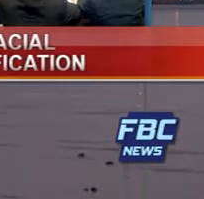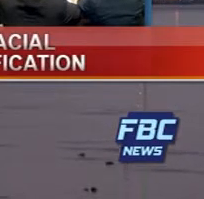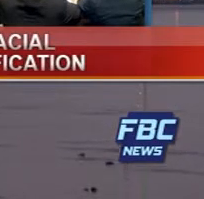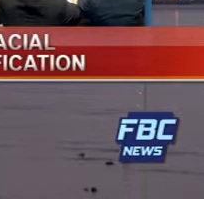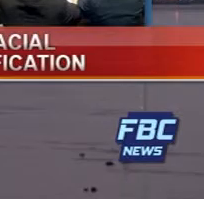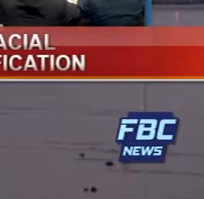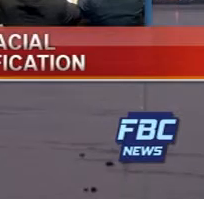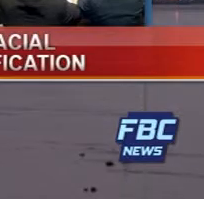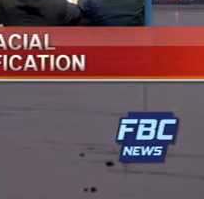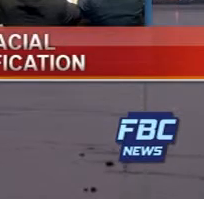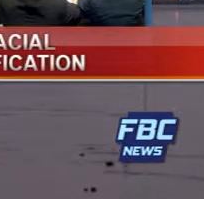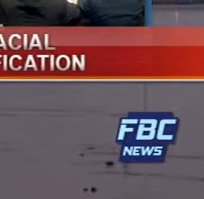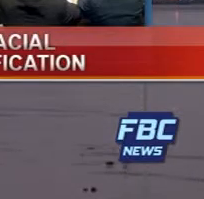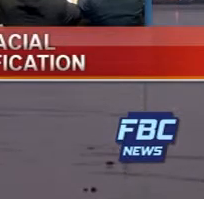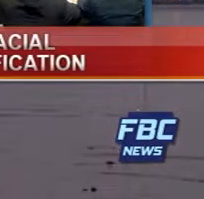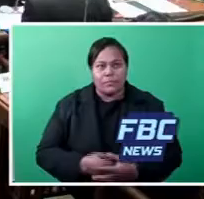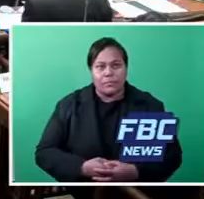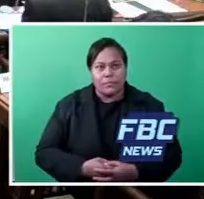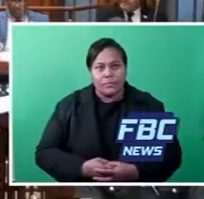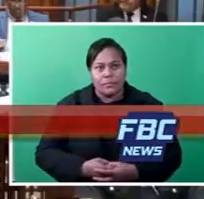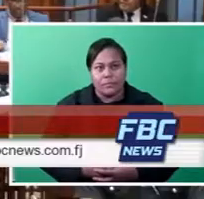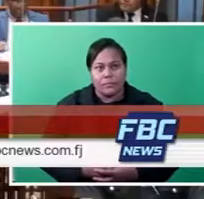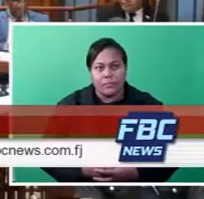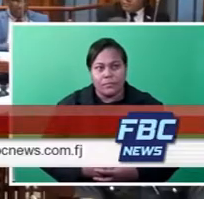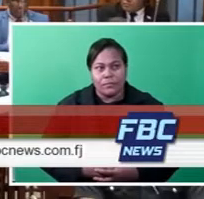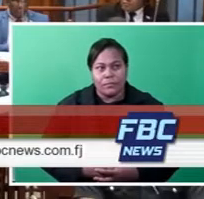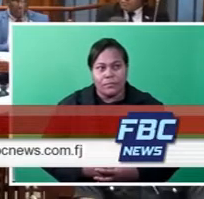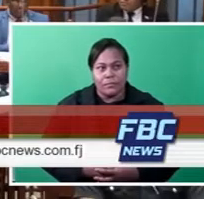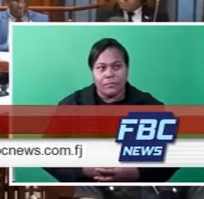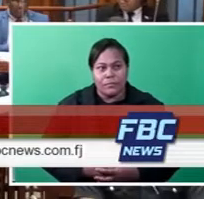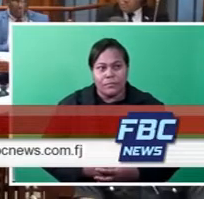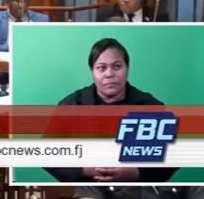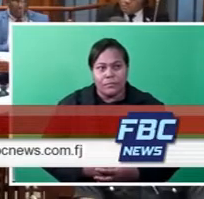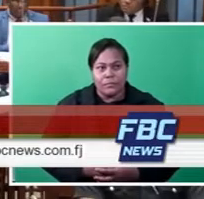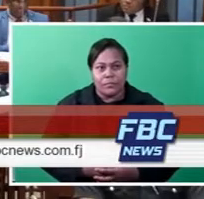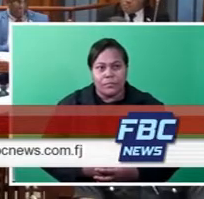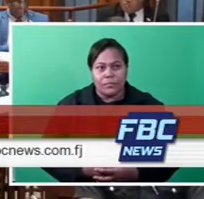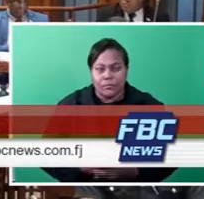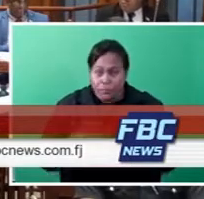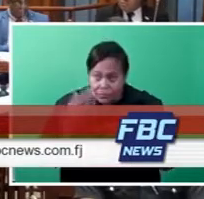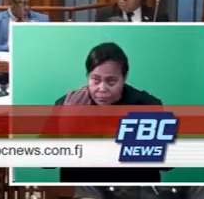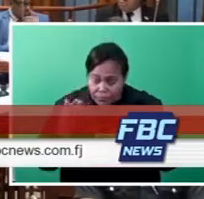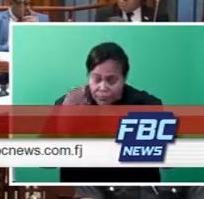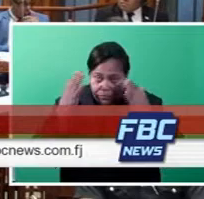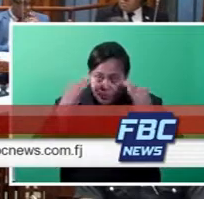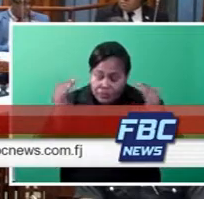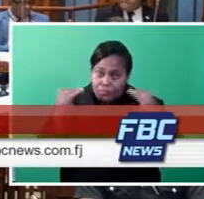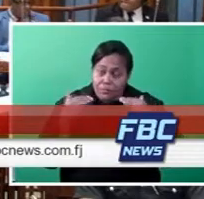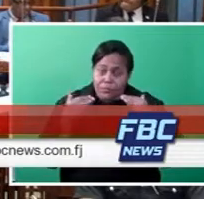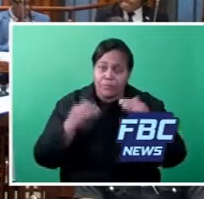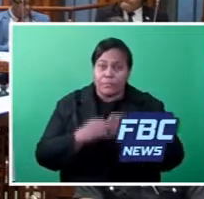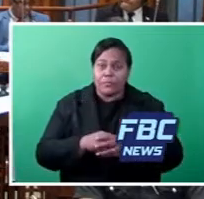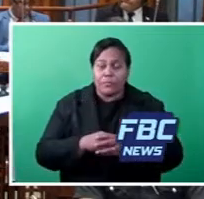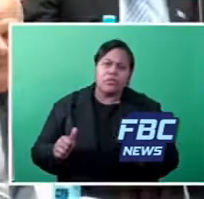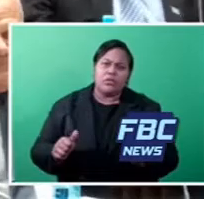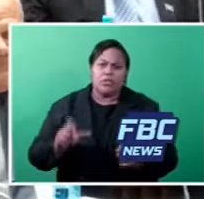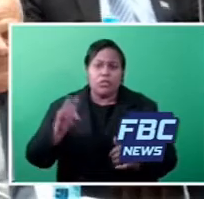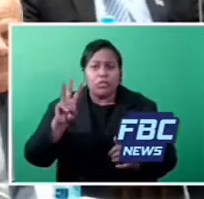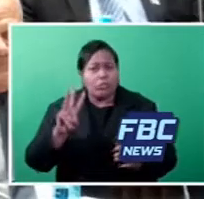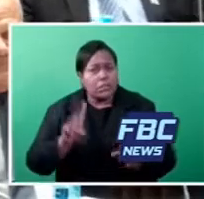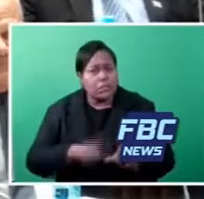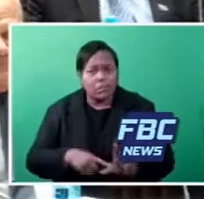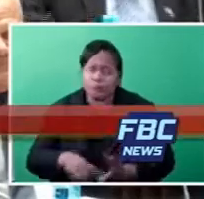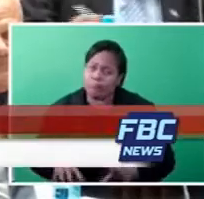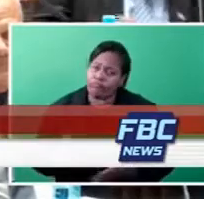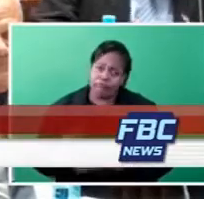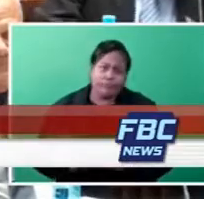Koroi Tandulala reports. Nico Nawaikula was at it once again, claiming that the indigenous rights were under threat. Then there